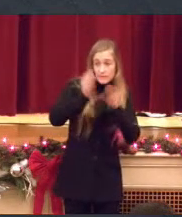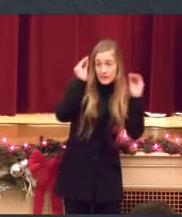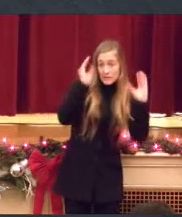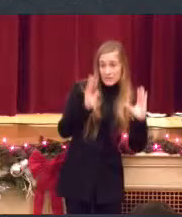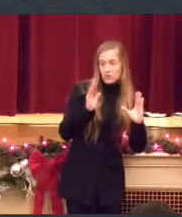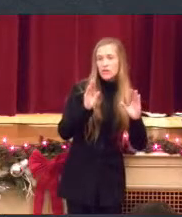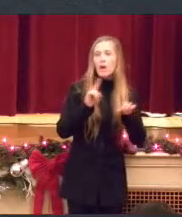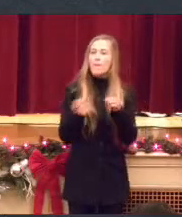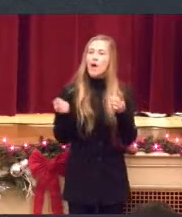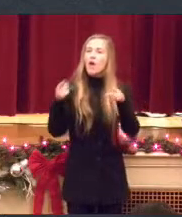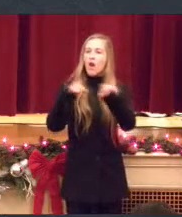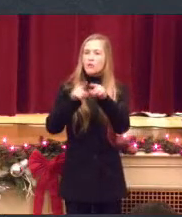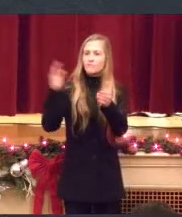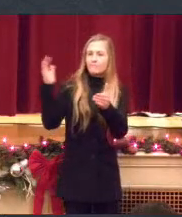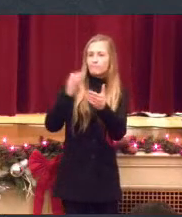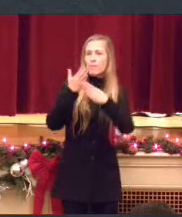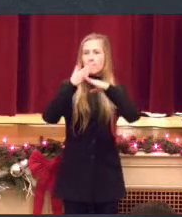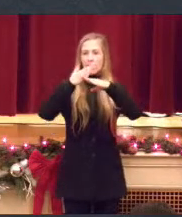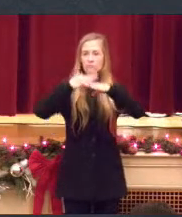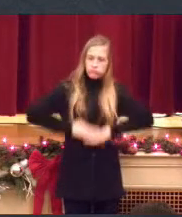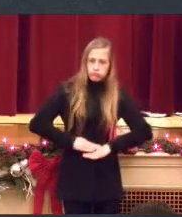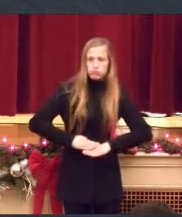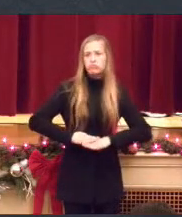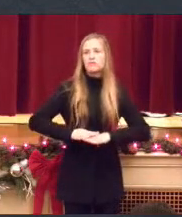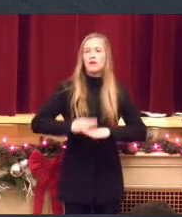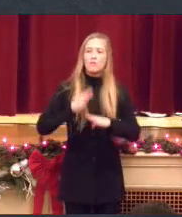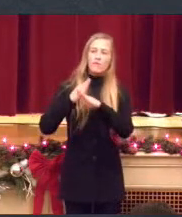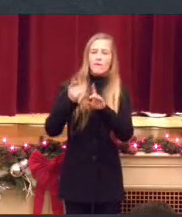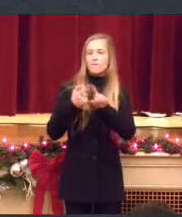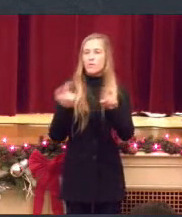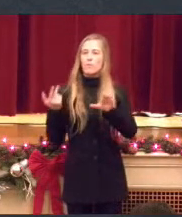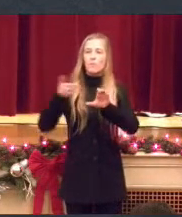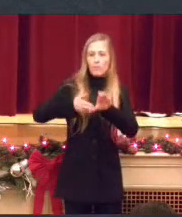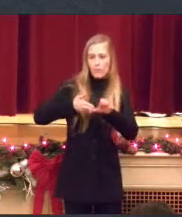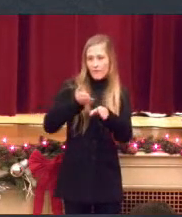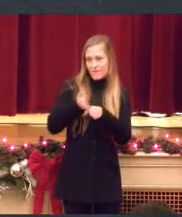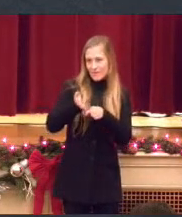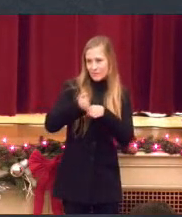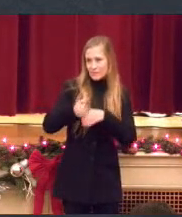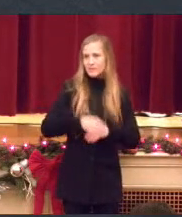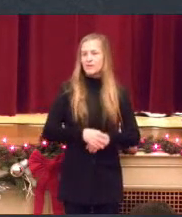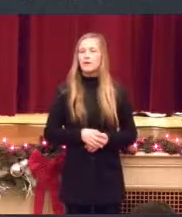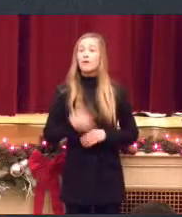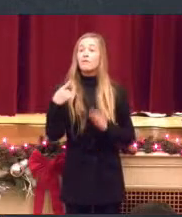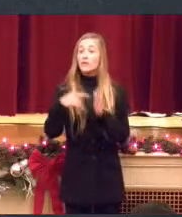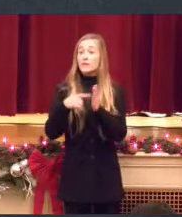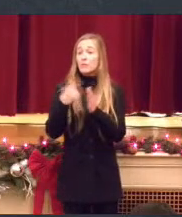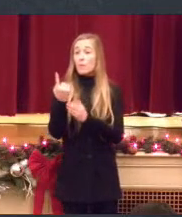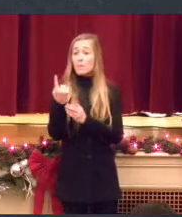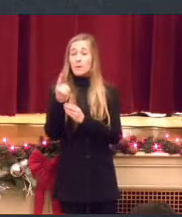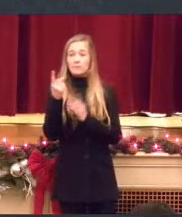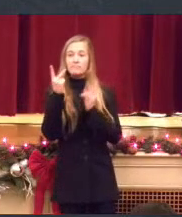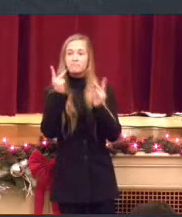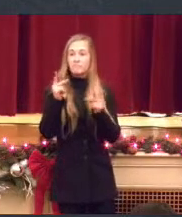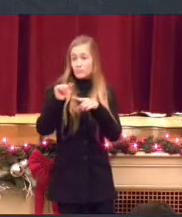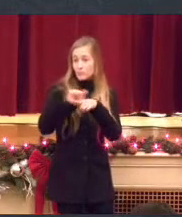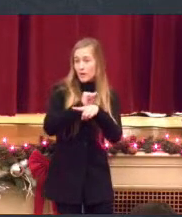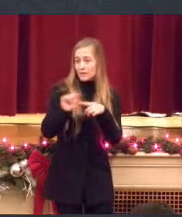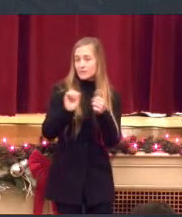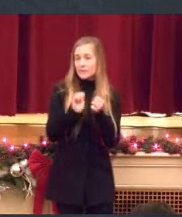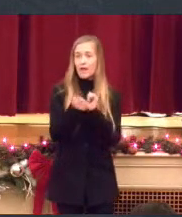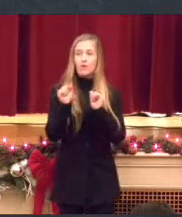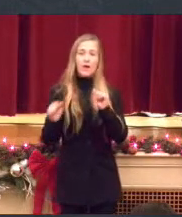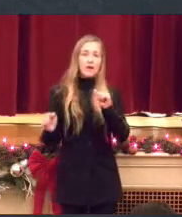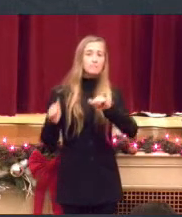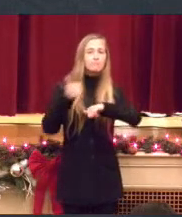barriers that hinder people from being in the field, i.e. John Neubauer and his team are working on looking at practice and how that's implemented. Is